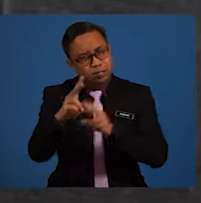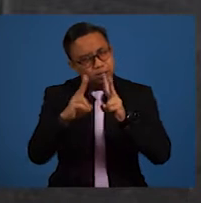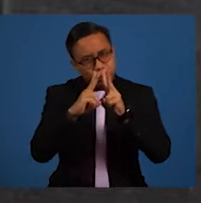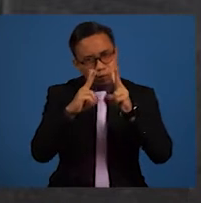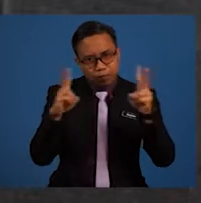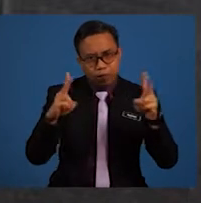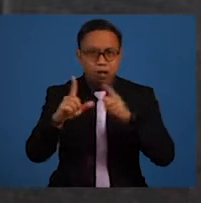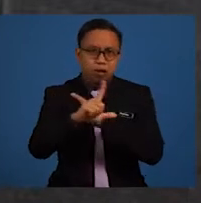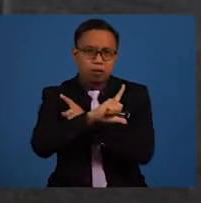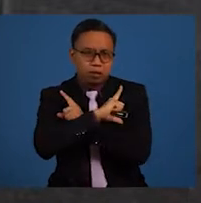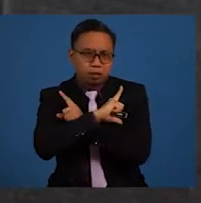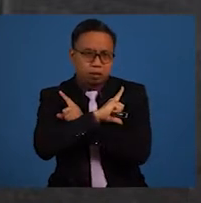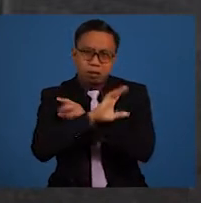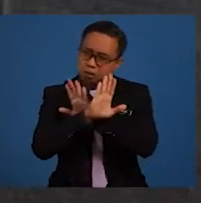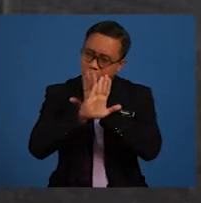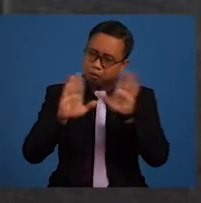lovely. Not